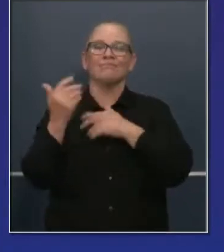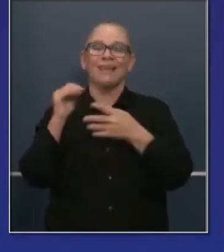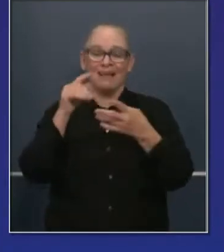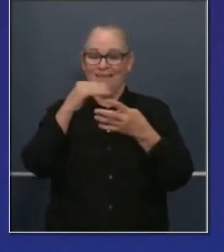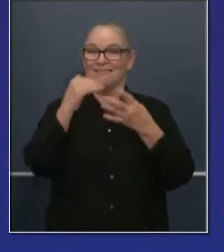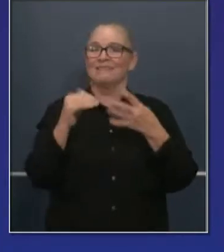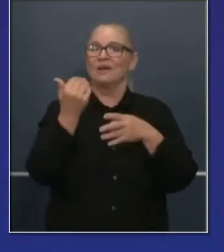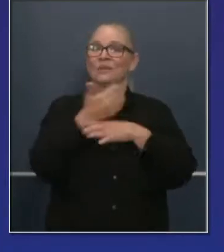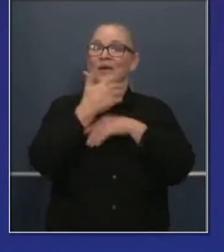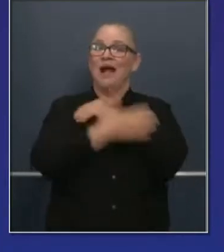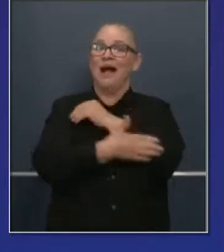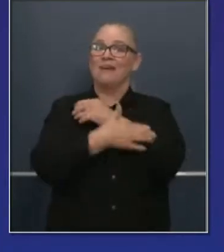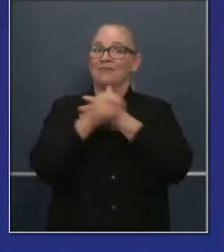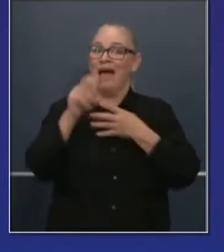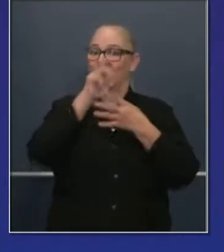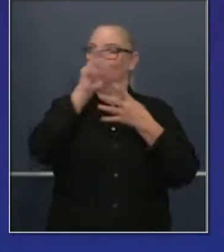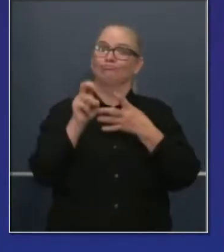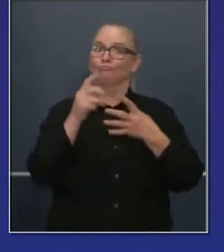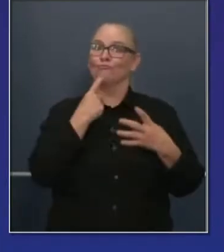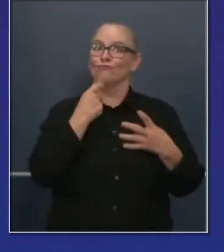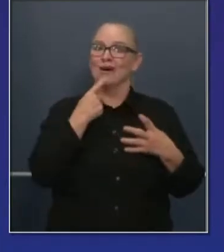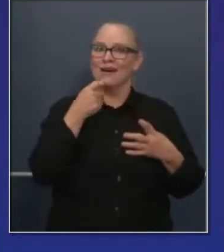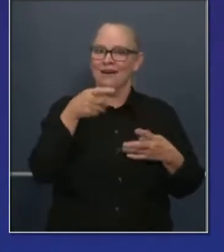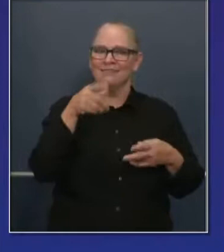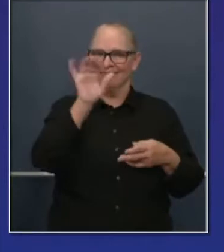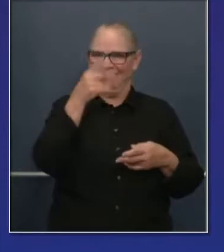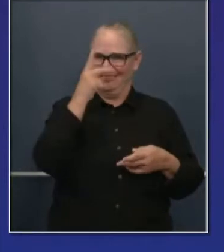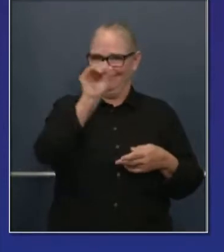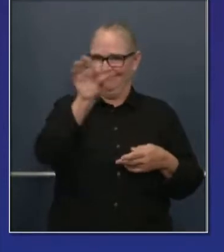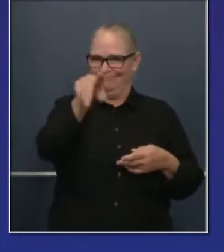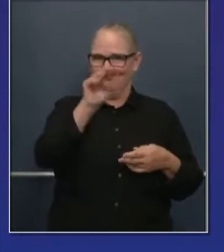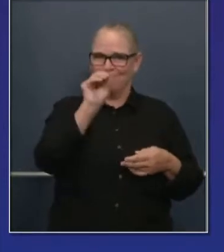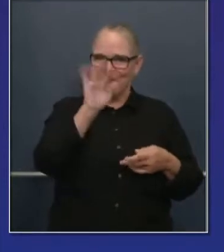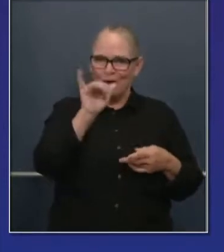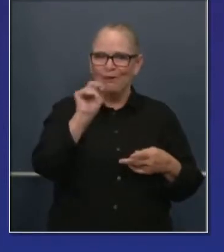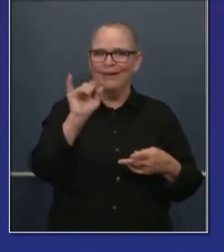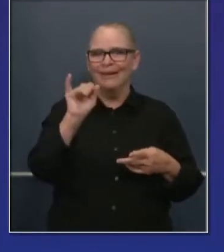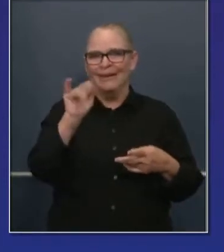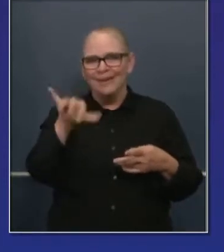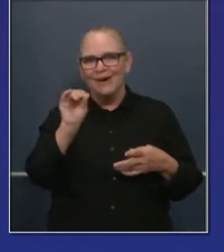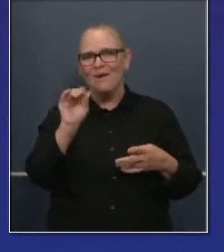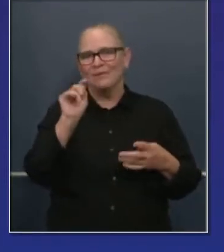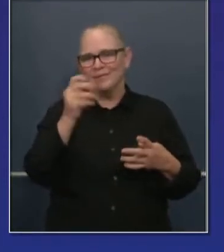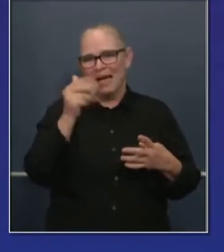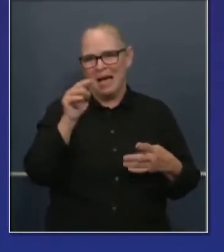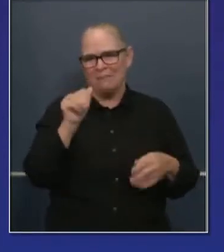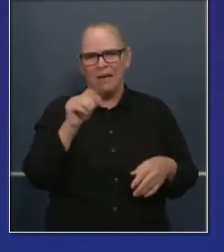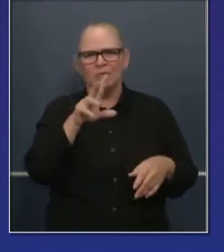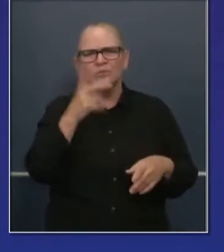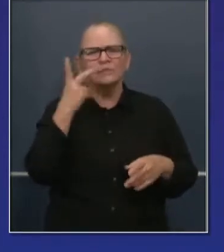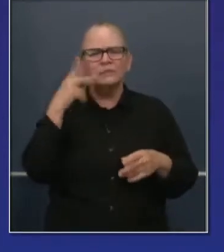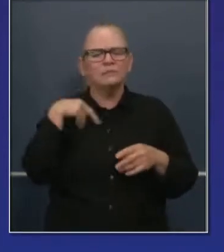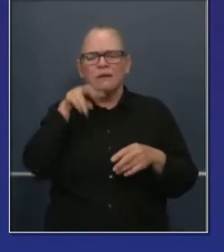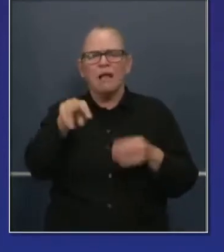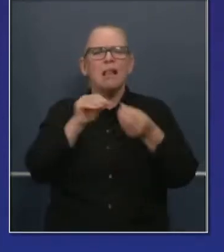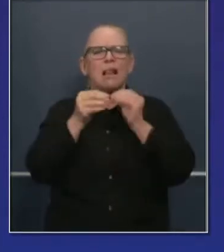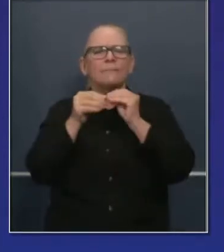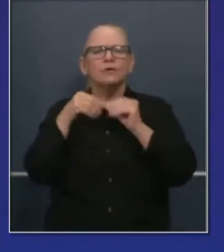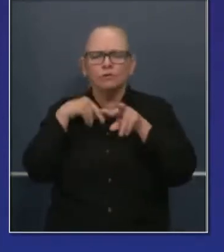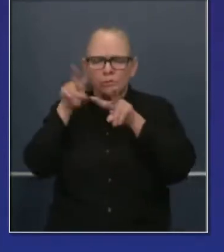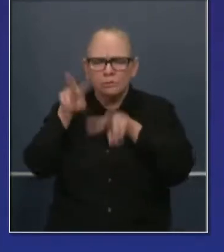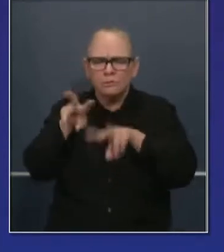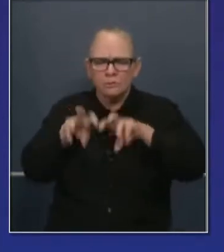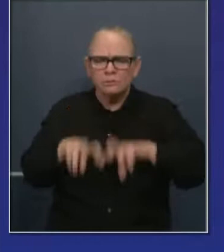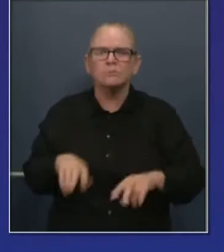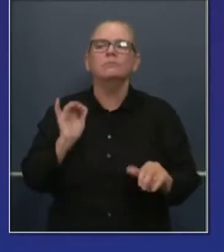County, based upon the progress, based upon the data that we're seeing in many other counties. We expect more counties to be